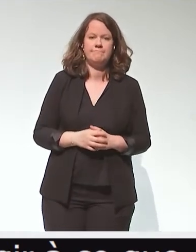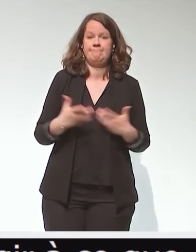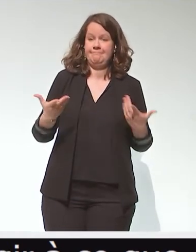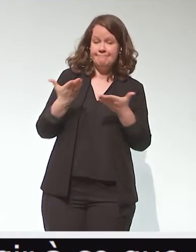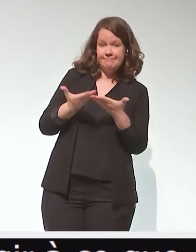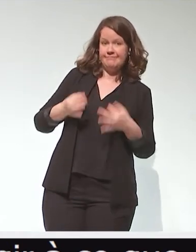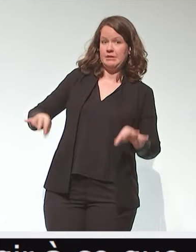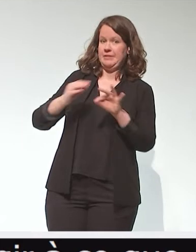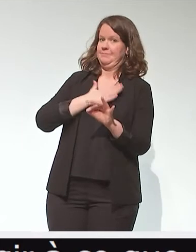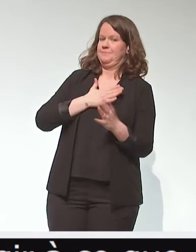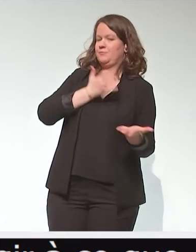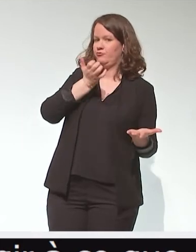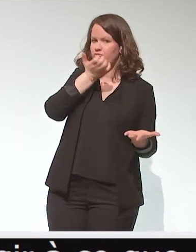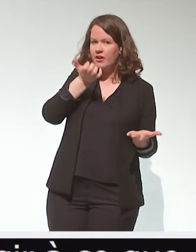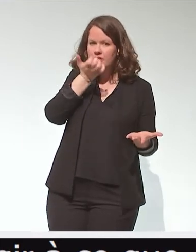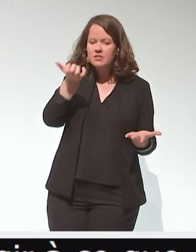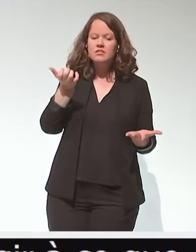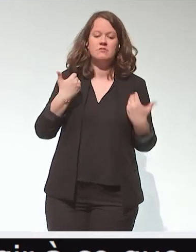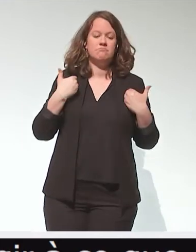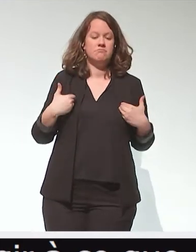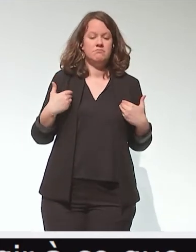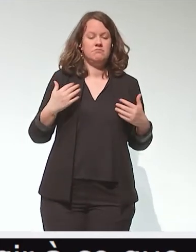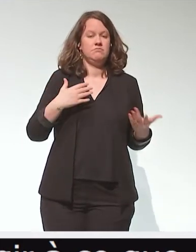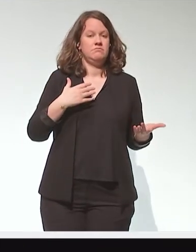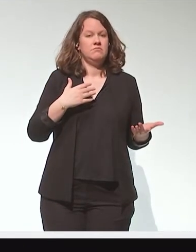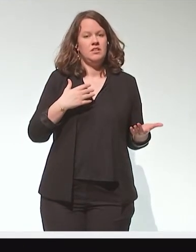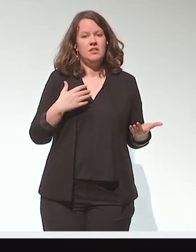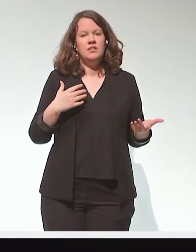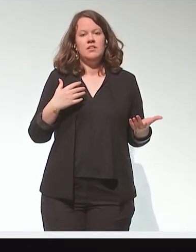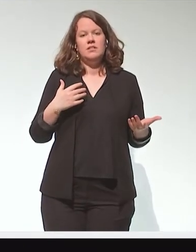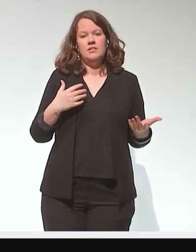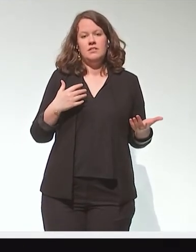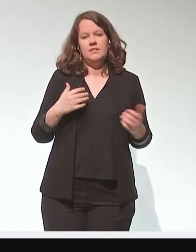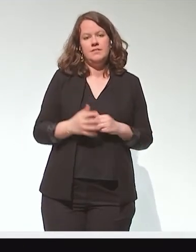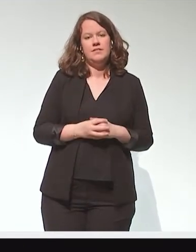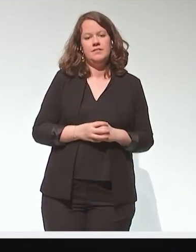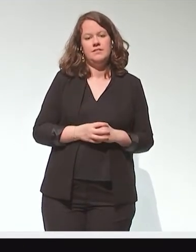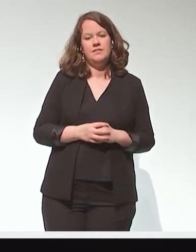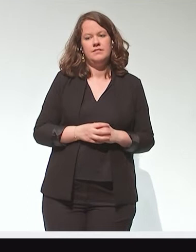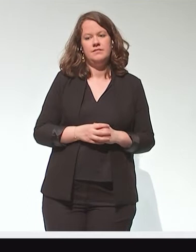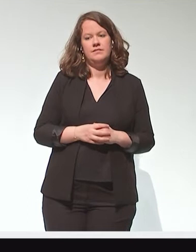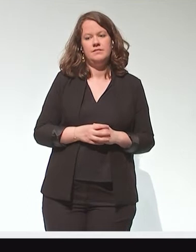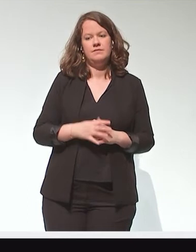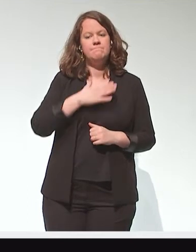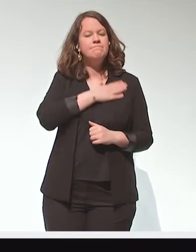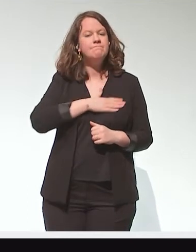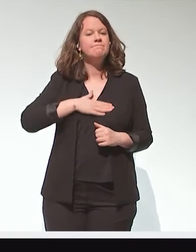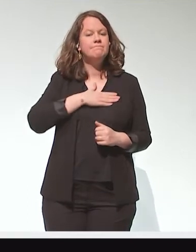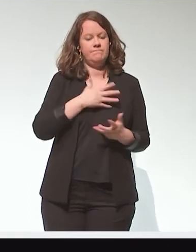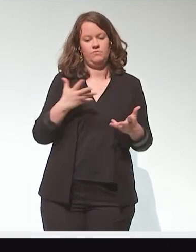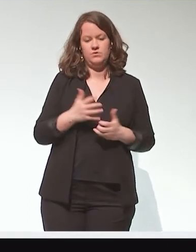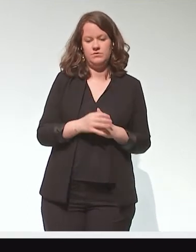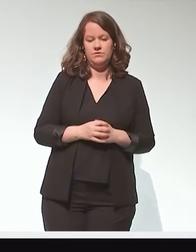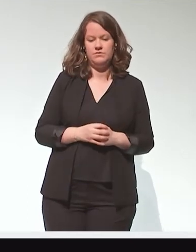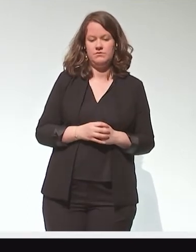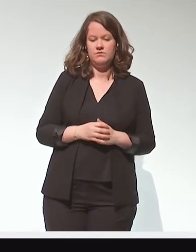bad impact on the labor market. It didn't increase the unemployment, and so because the government set up